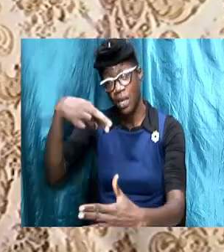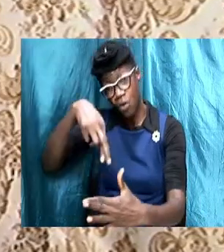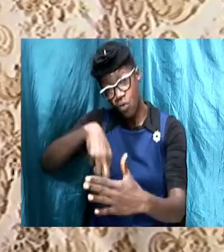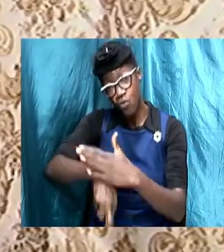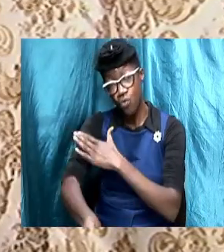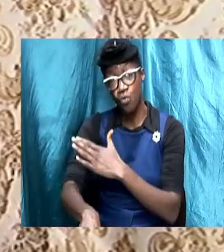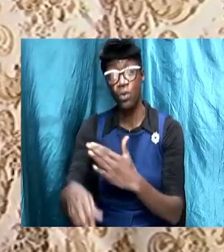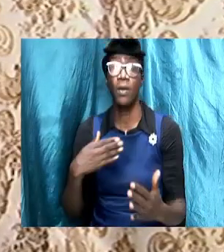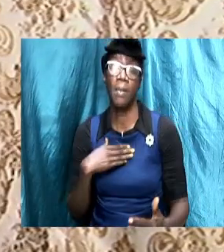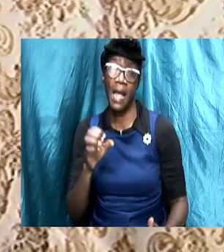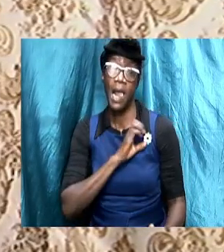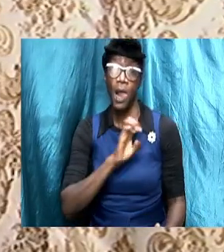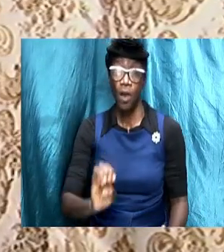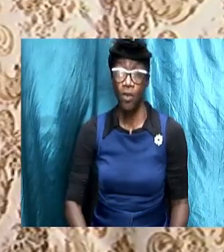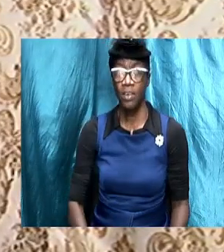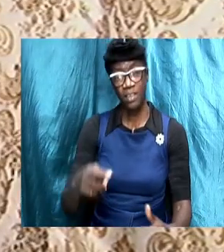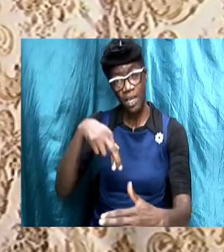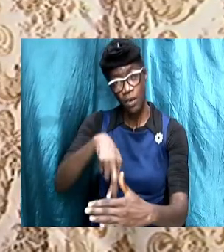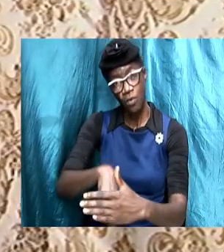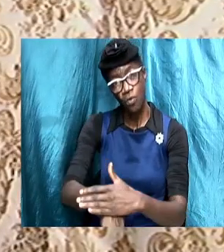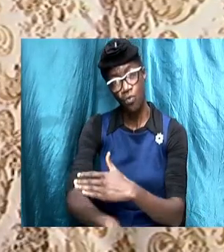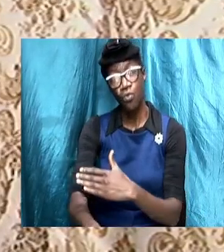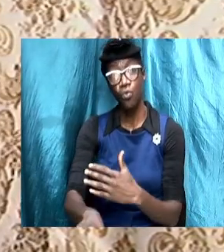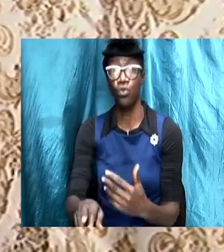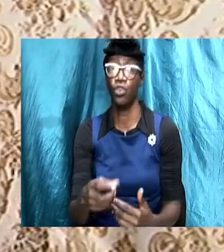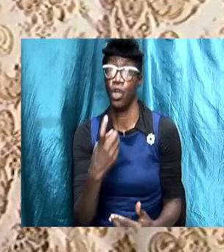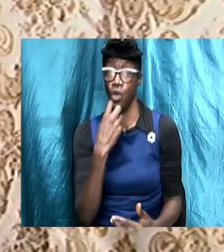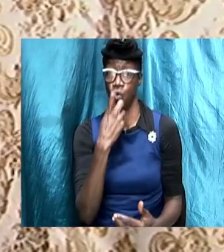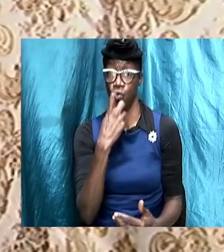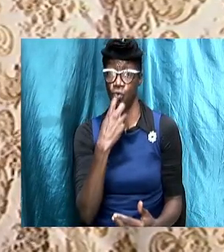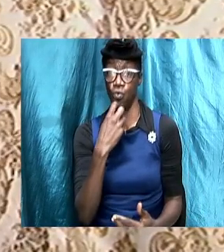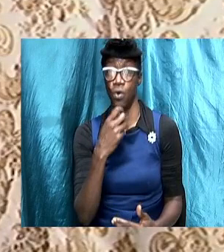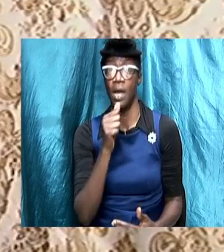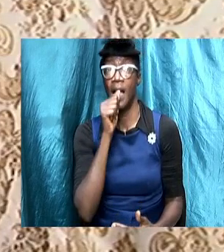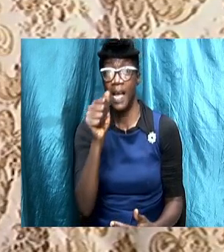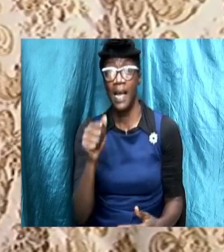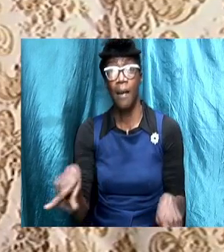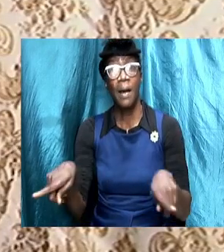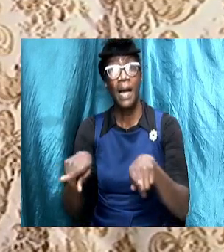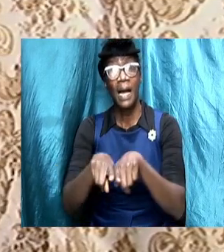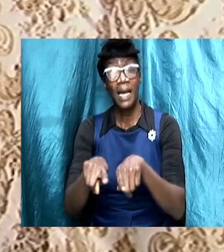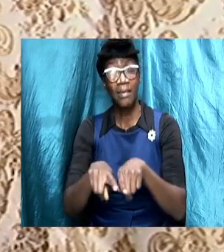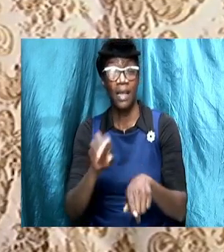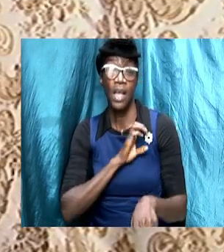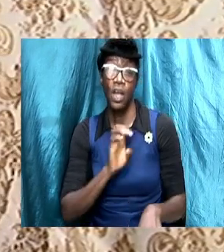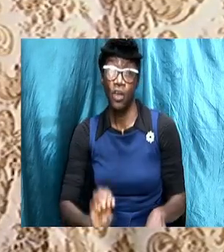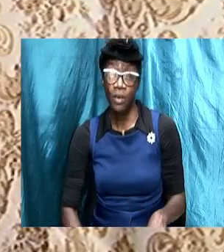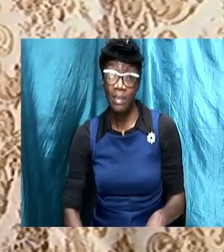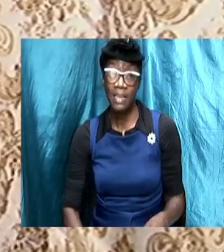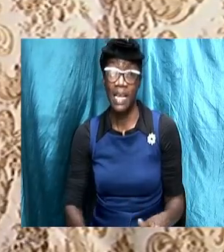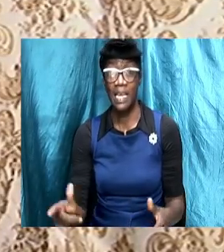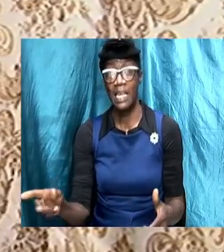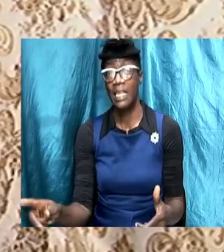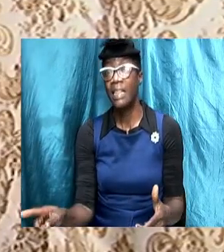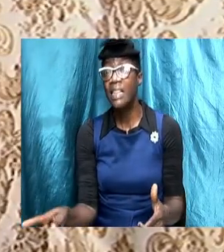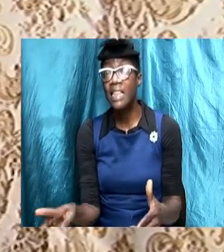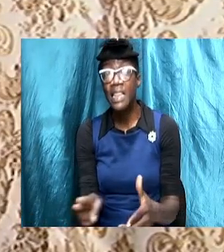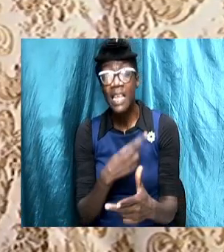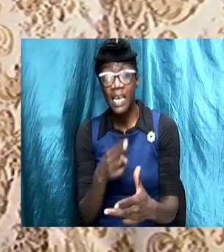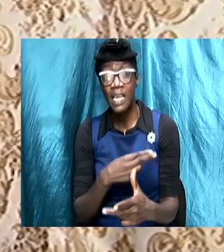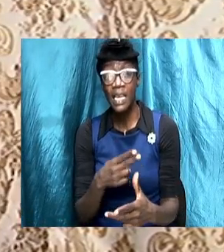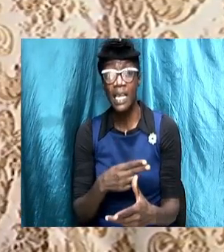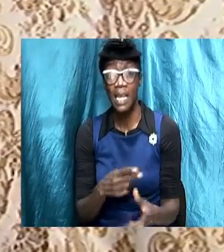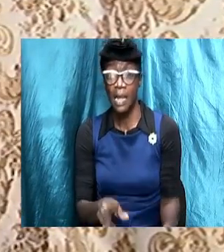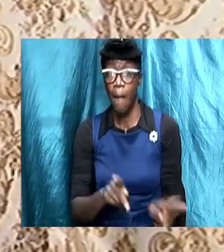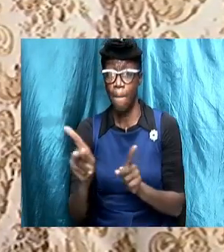My Christian roots. I want to look at who I am really as a Christian. Amen. Secondly, I want to look at the Pentecostal